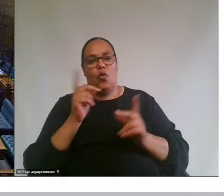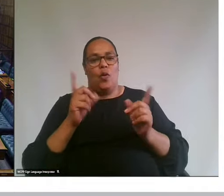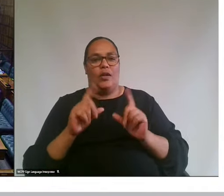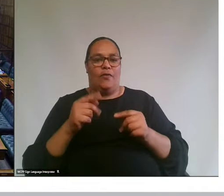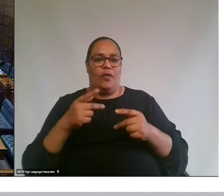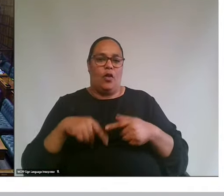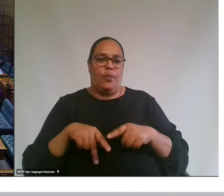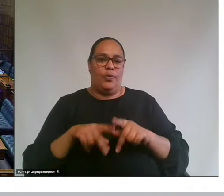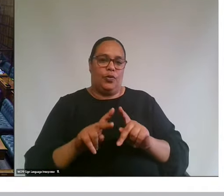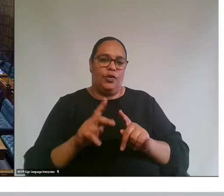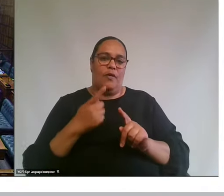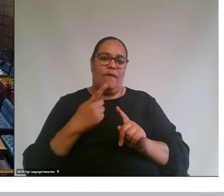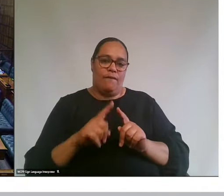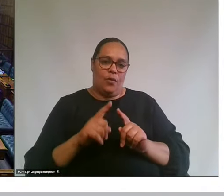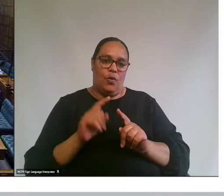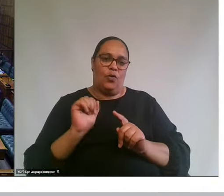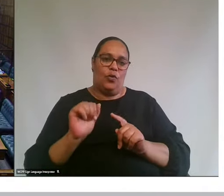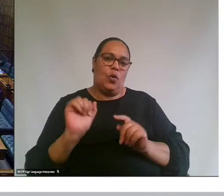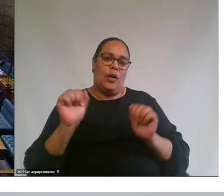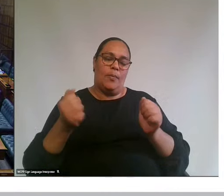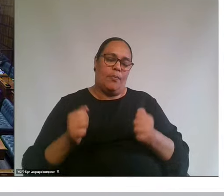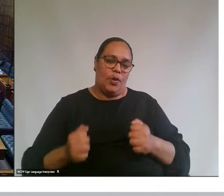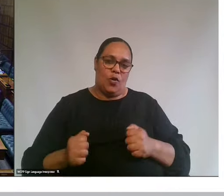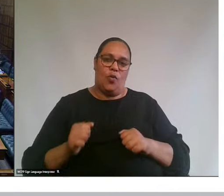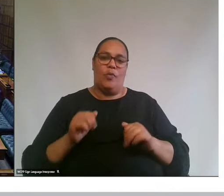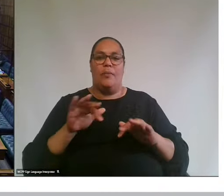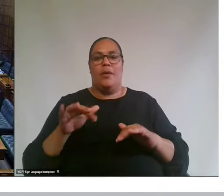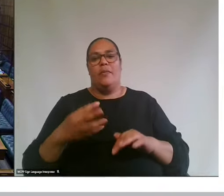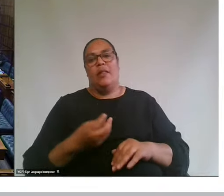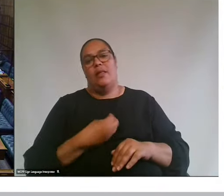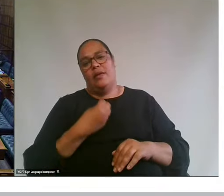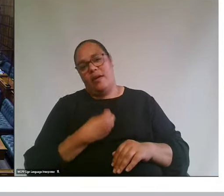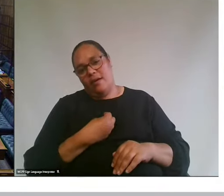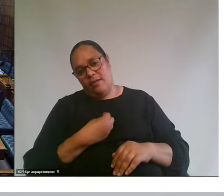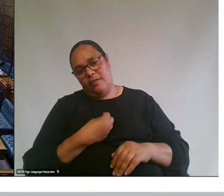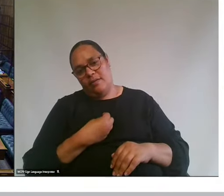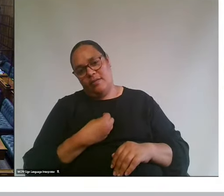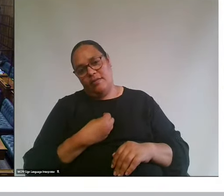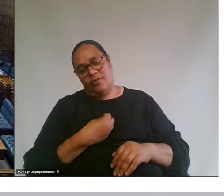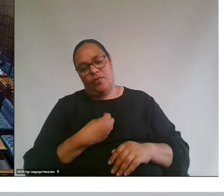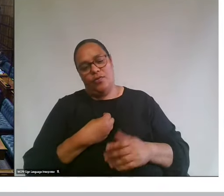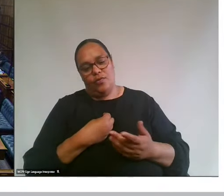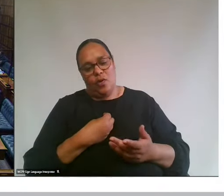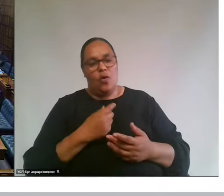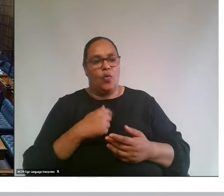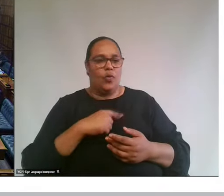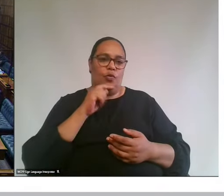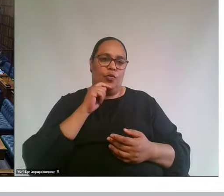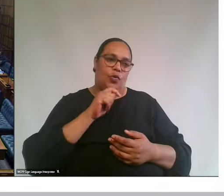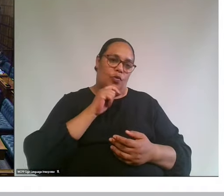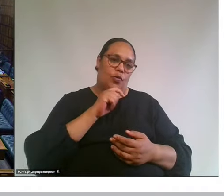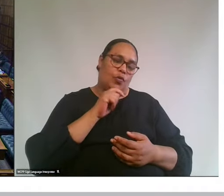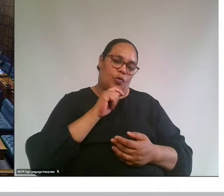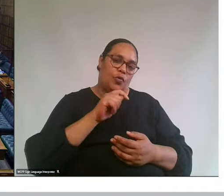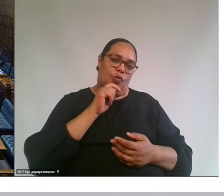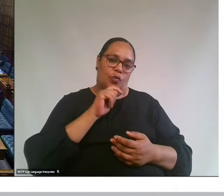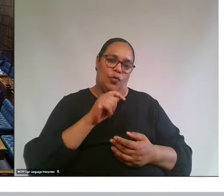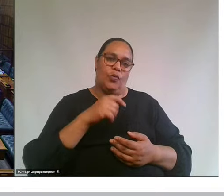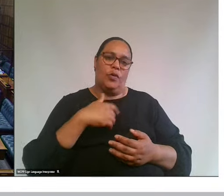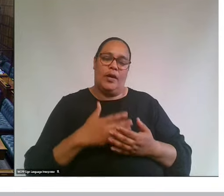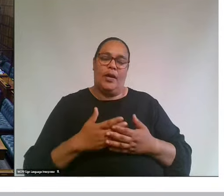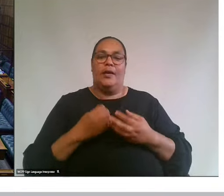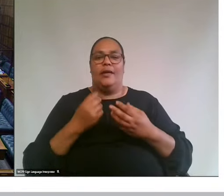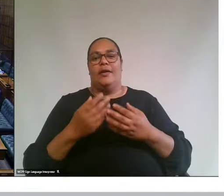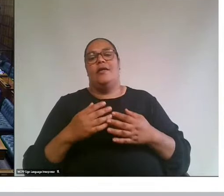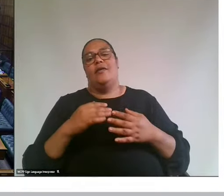opportunity for the employment of young people um so we really really are able to give our